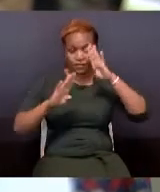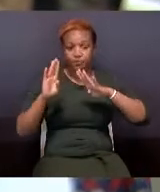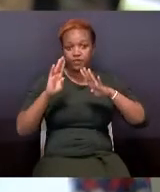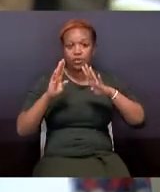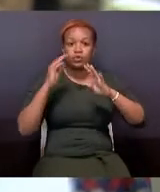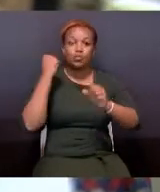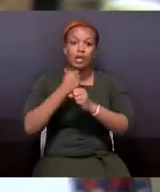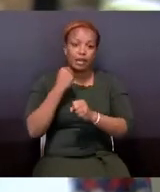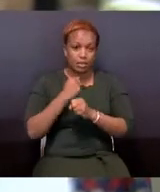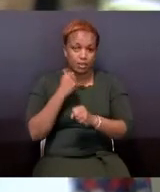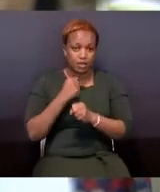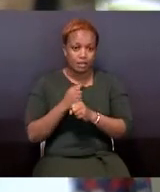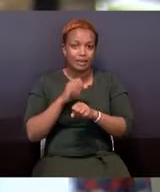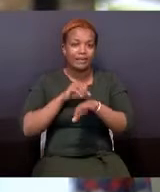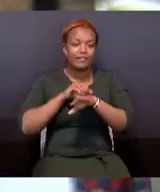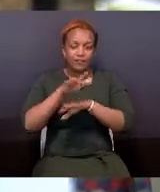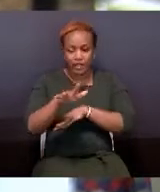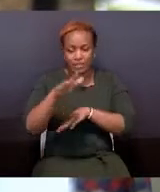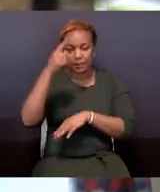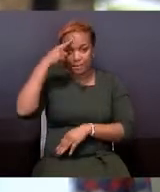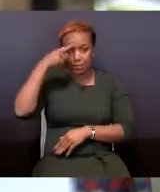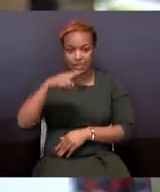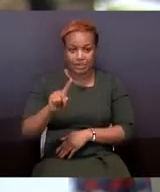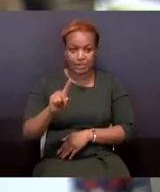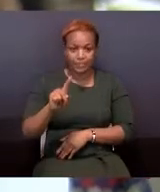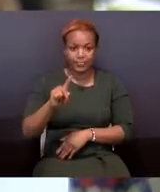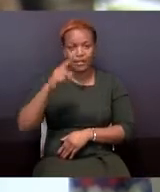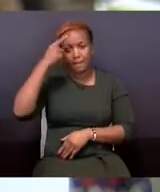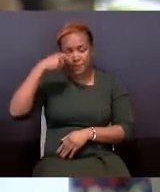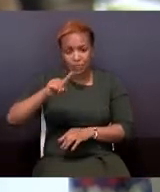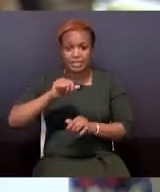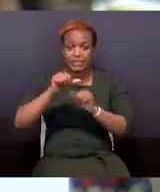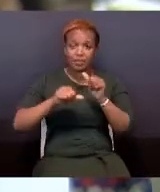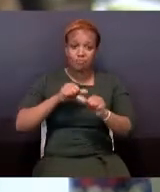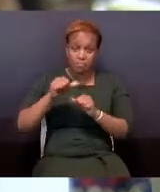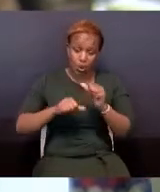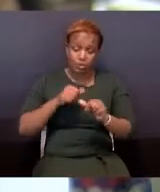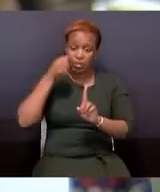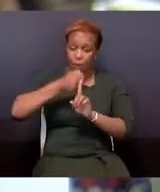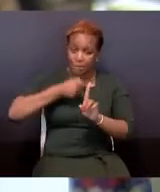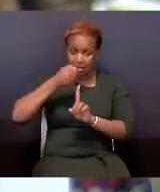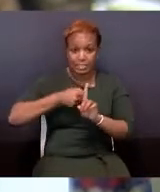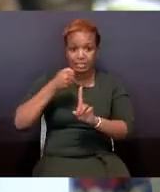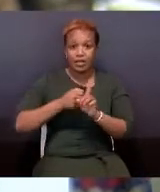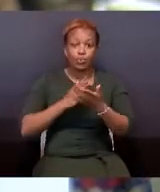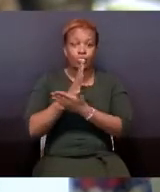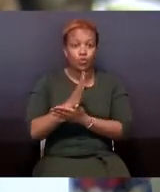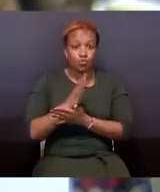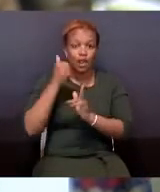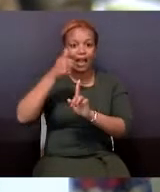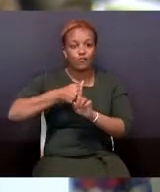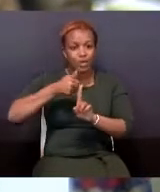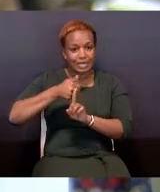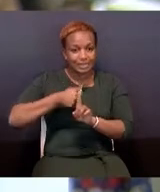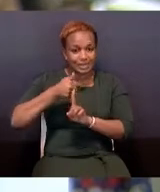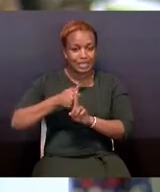themselves and influence policy. Policy is lobbied, it is influenced through advocacy